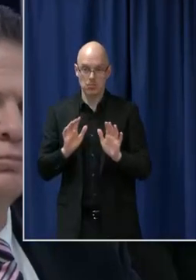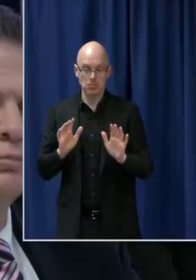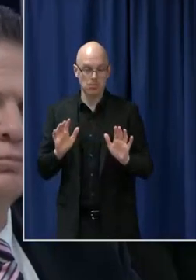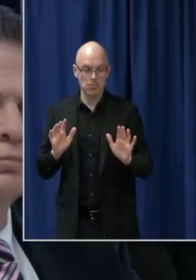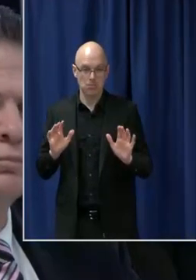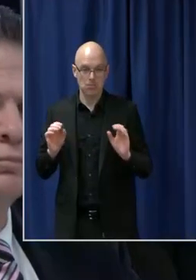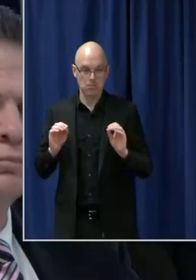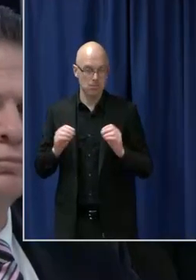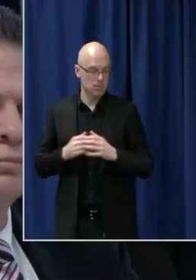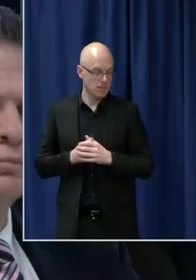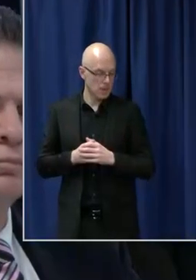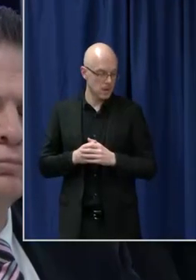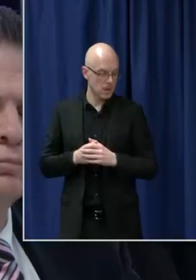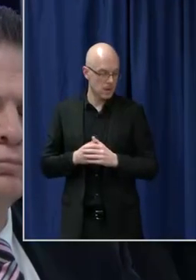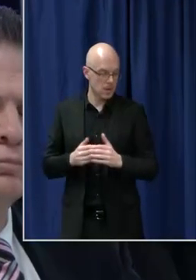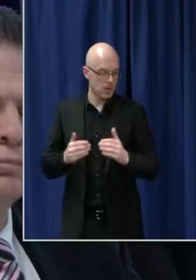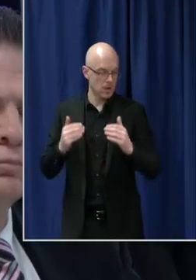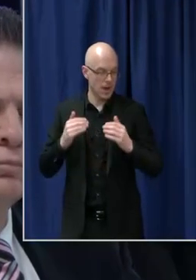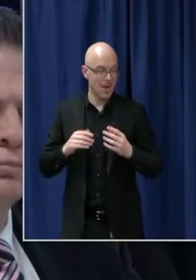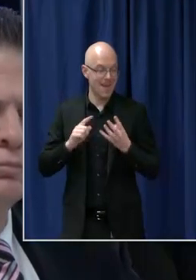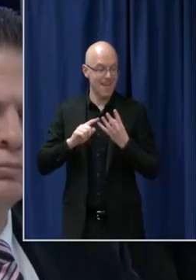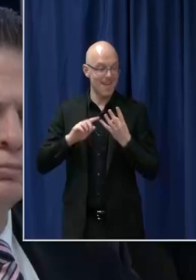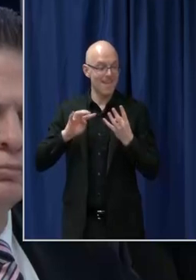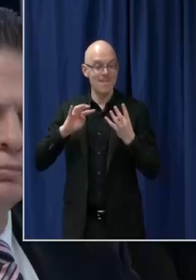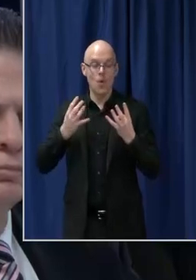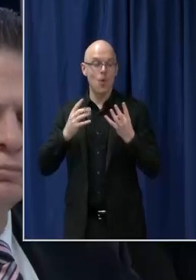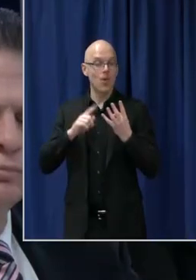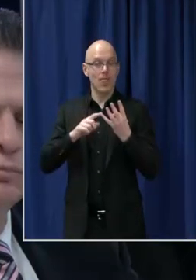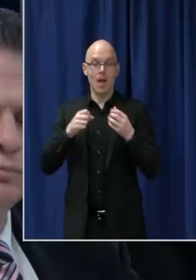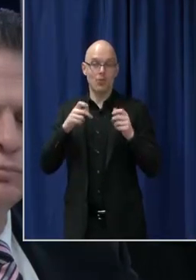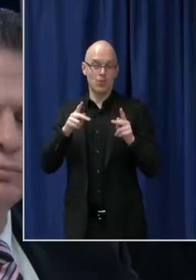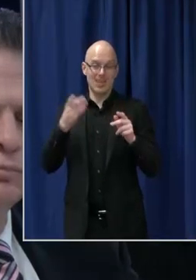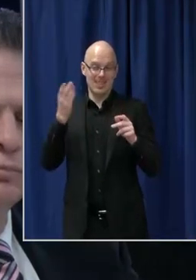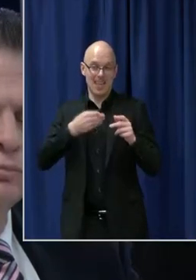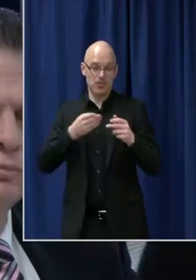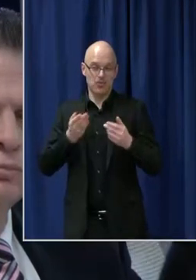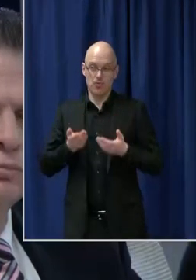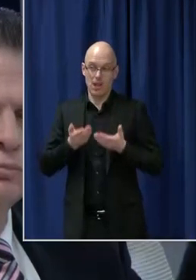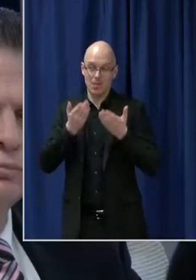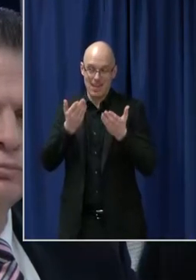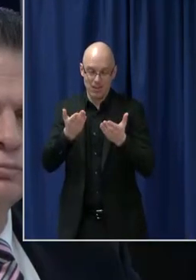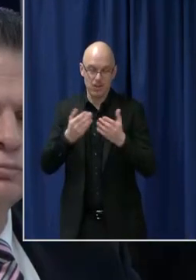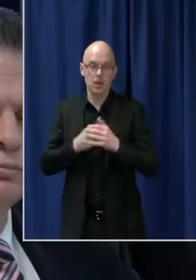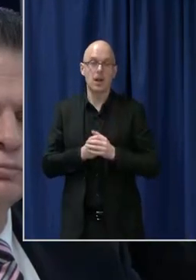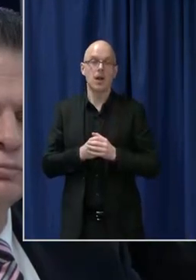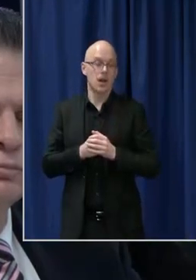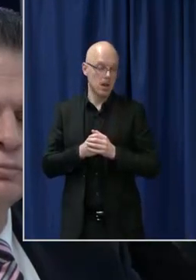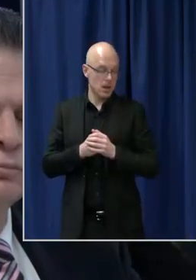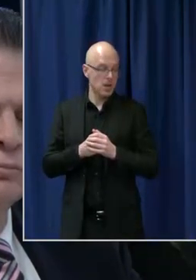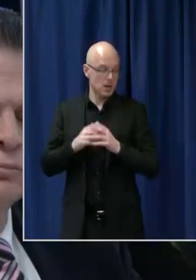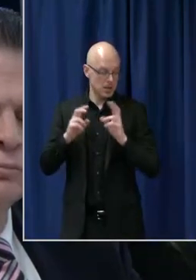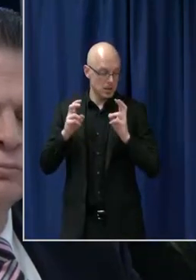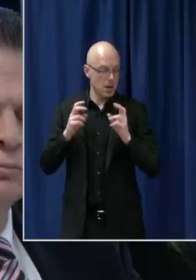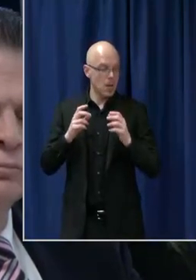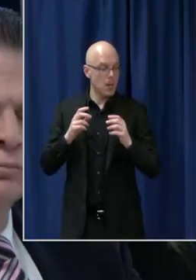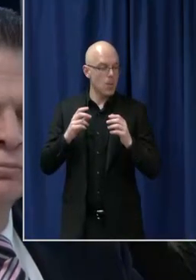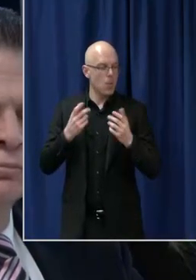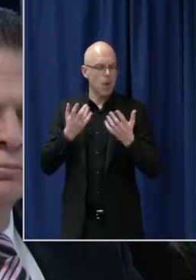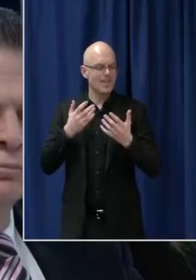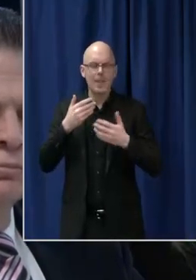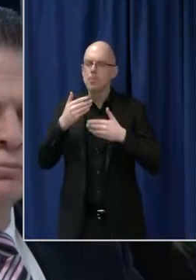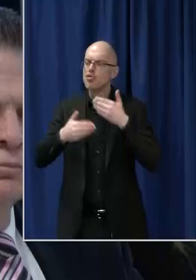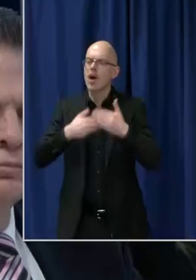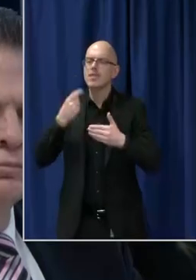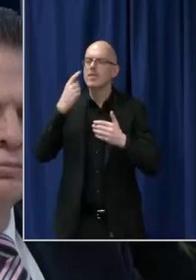All right, and the fourth opportunity and recommendation is process for contacting companies.